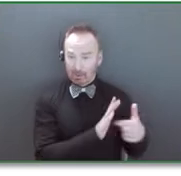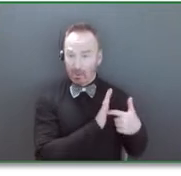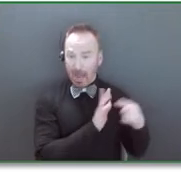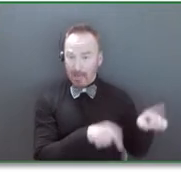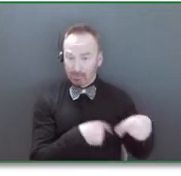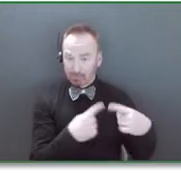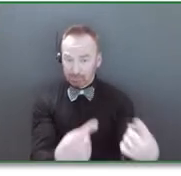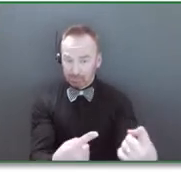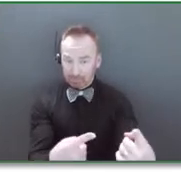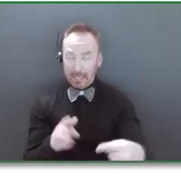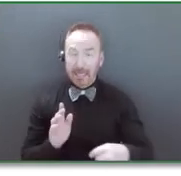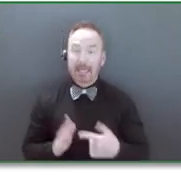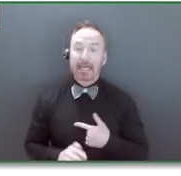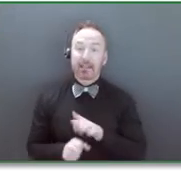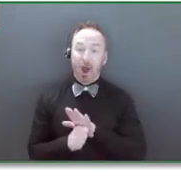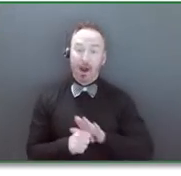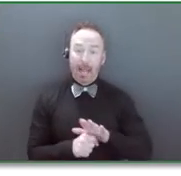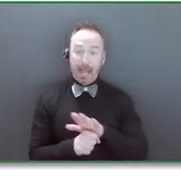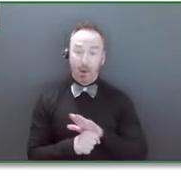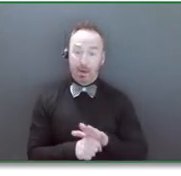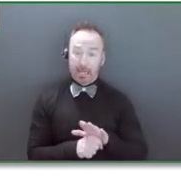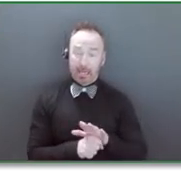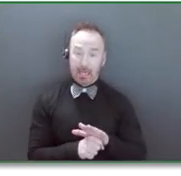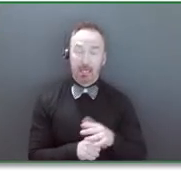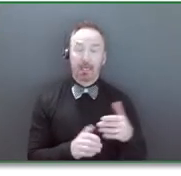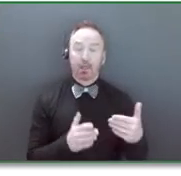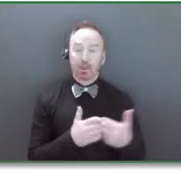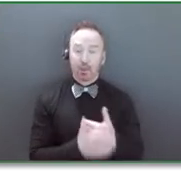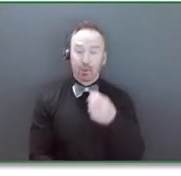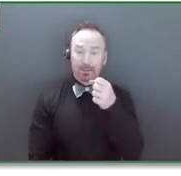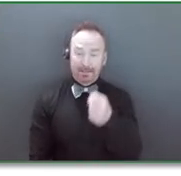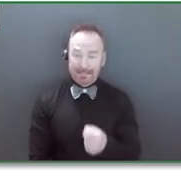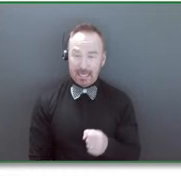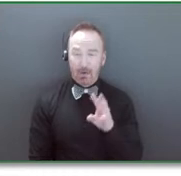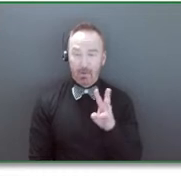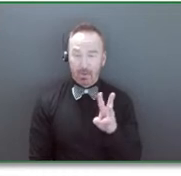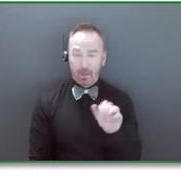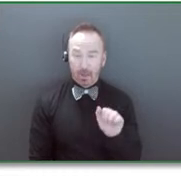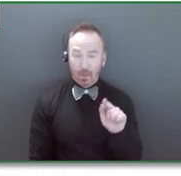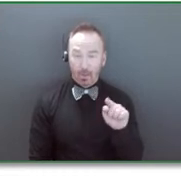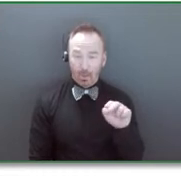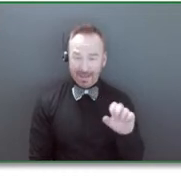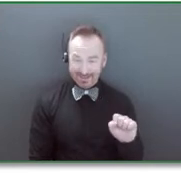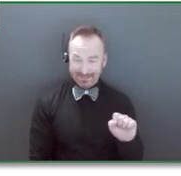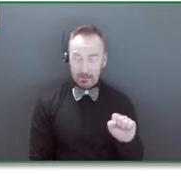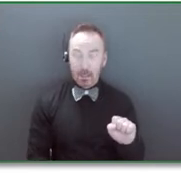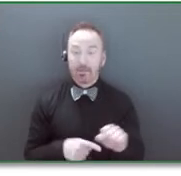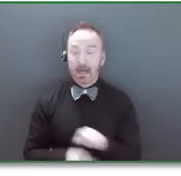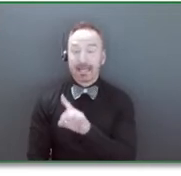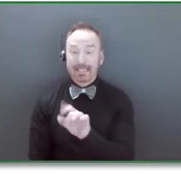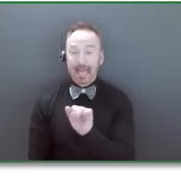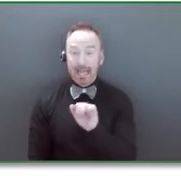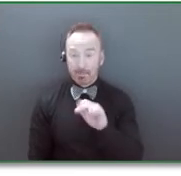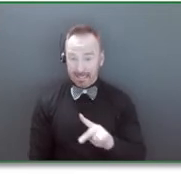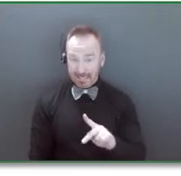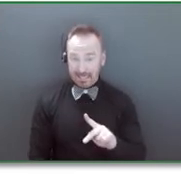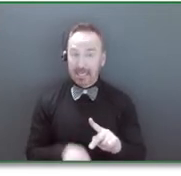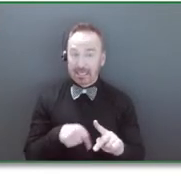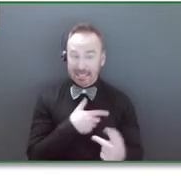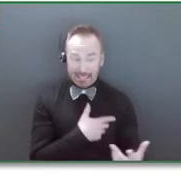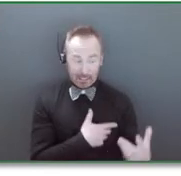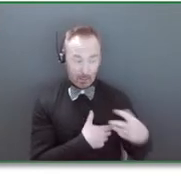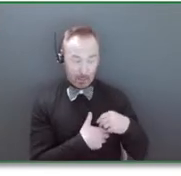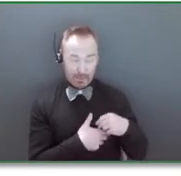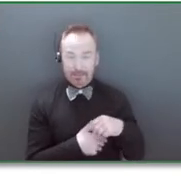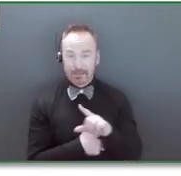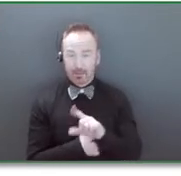authorities have been required to have a disability inclusion action plan since 2015. Next slide, please.